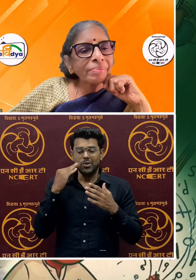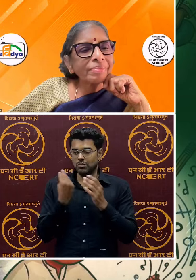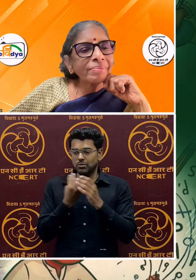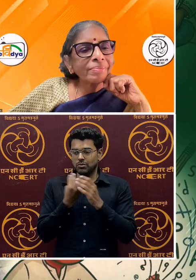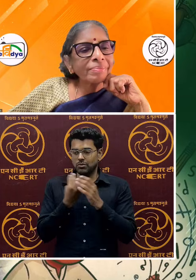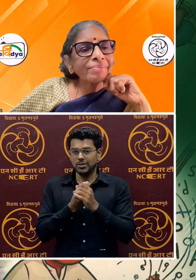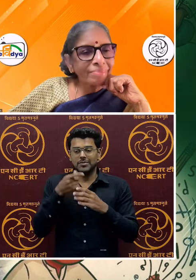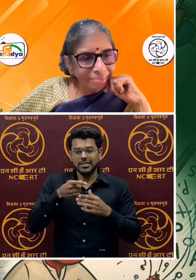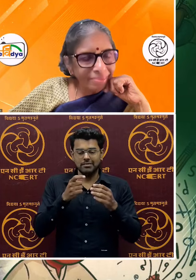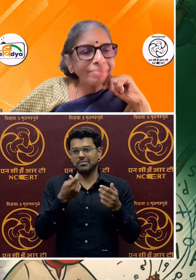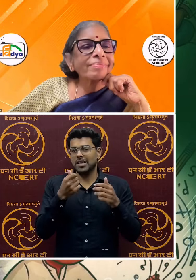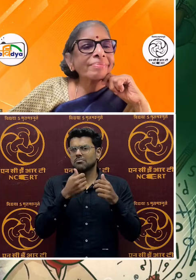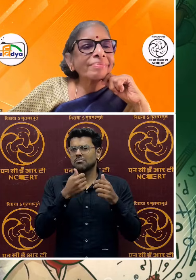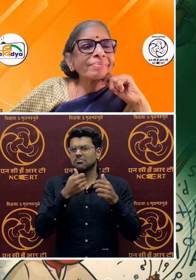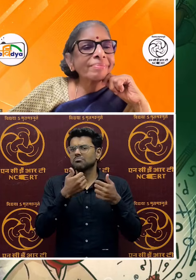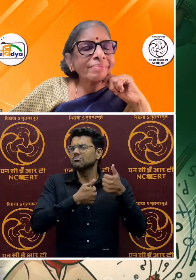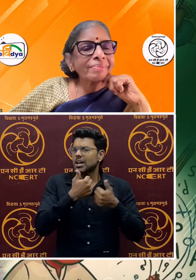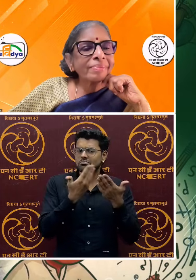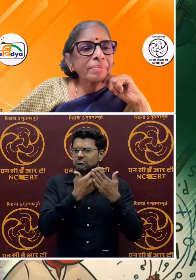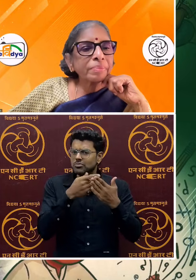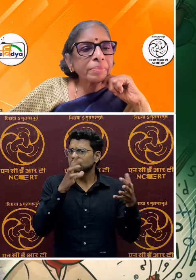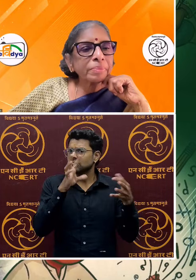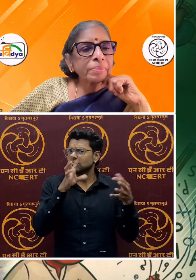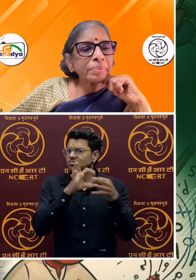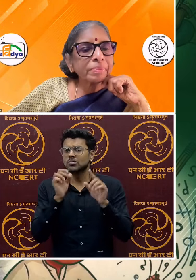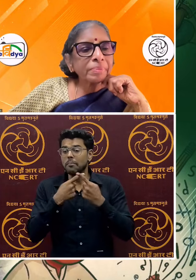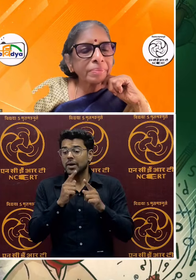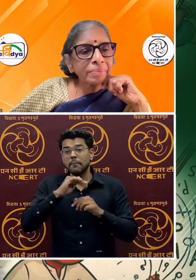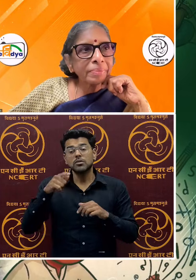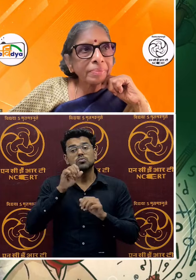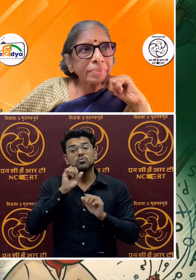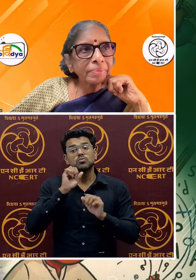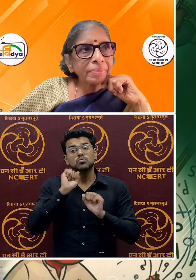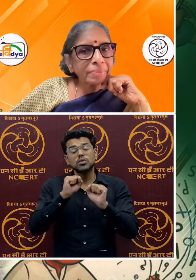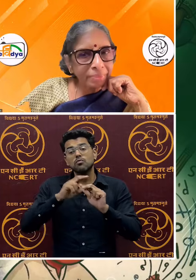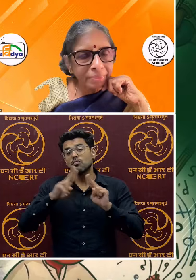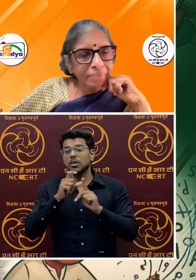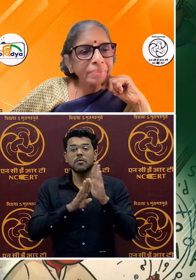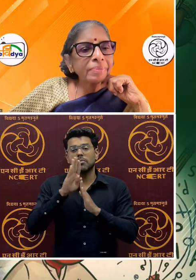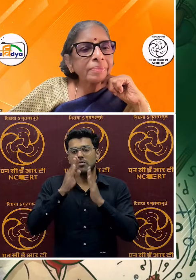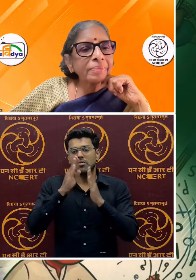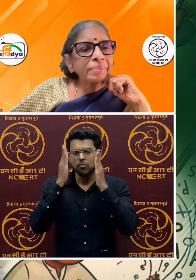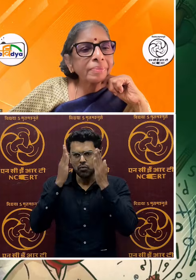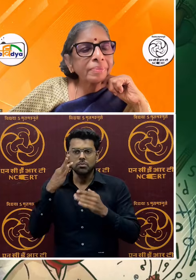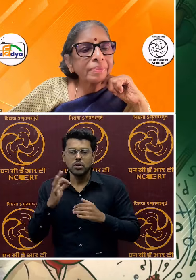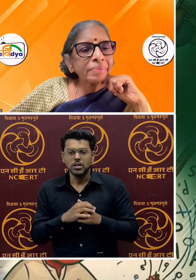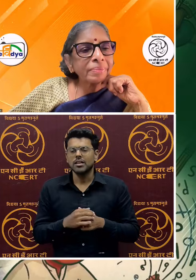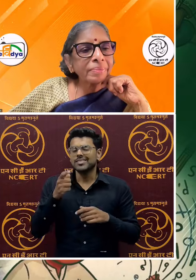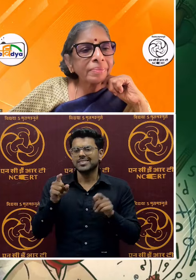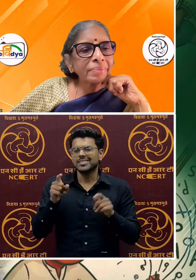concerned about the academic results. We need to be focused on child's overall development. And as you mentioned that